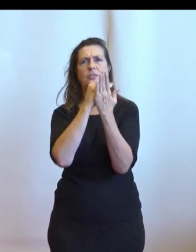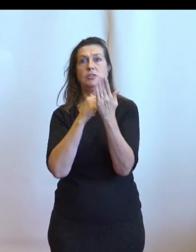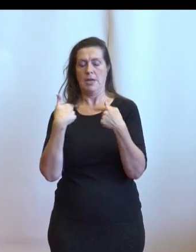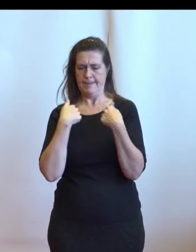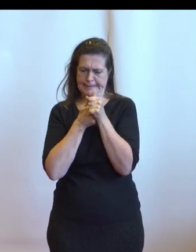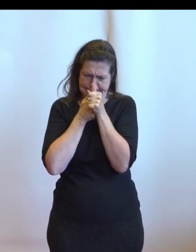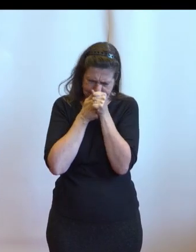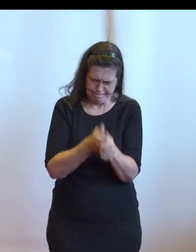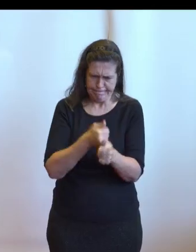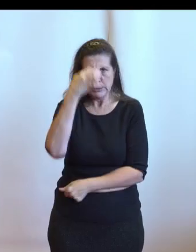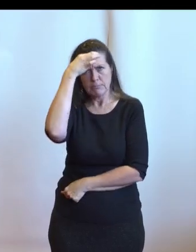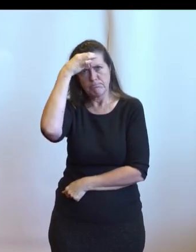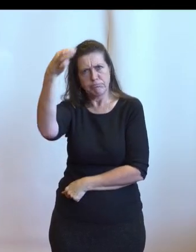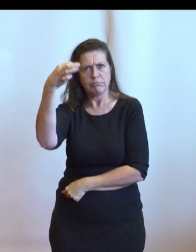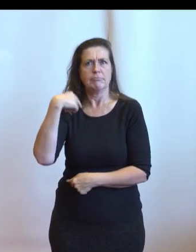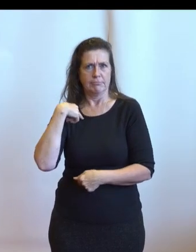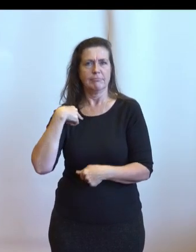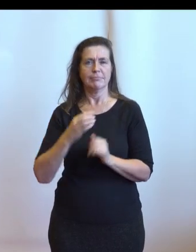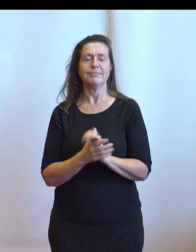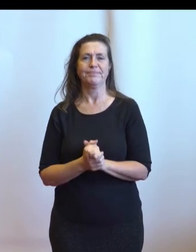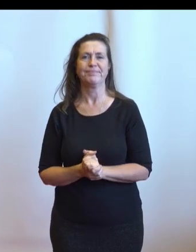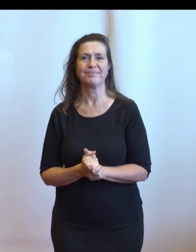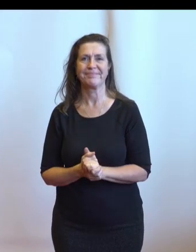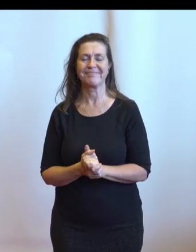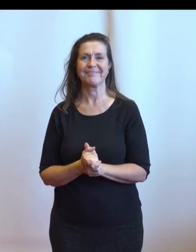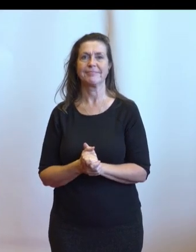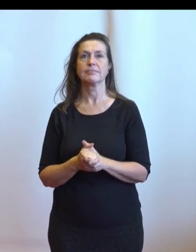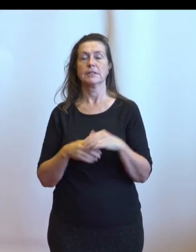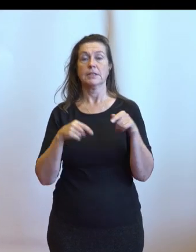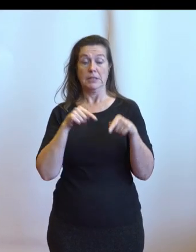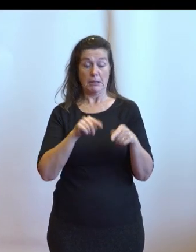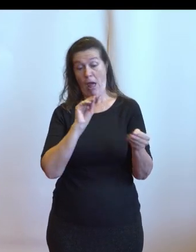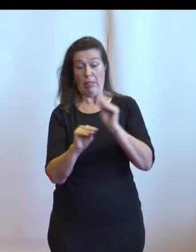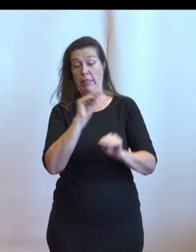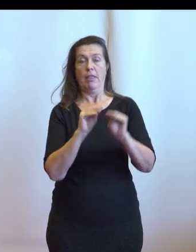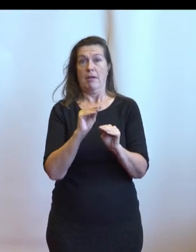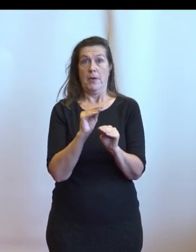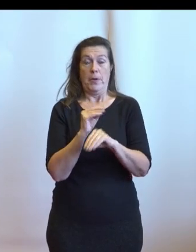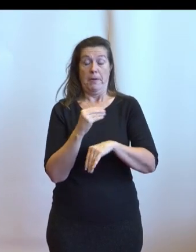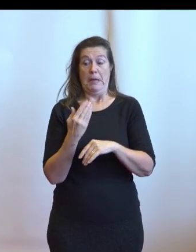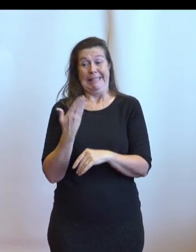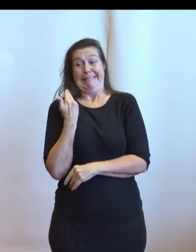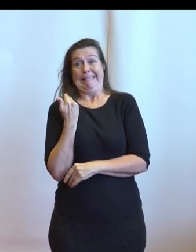that order as opposed to how we're sitting up here, because that was kind of last minute.